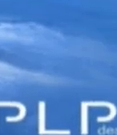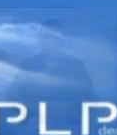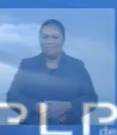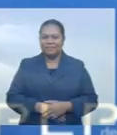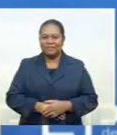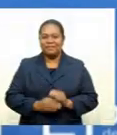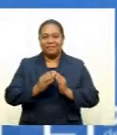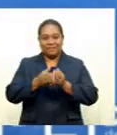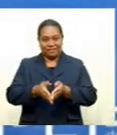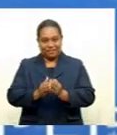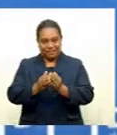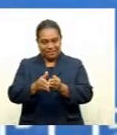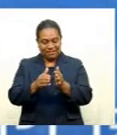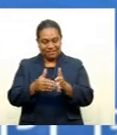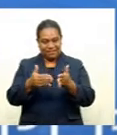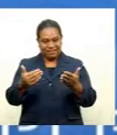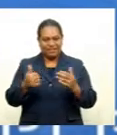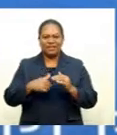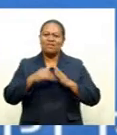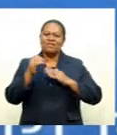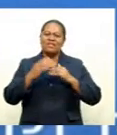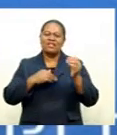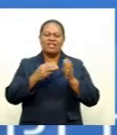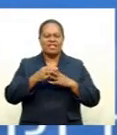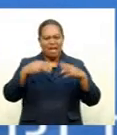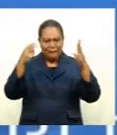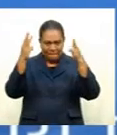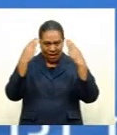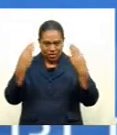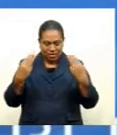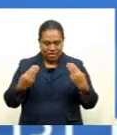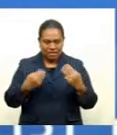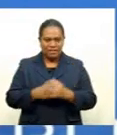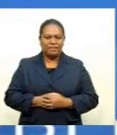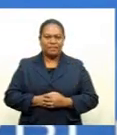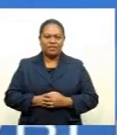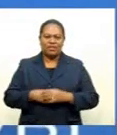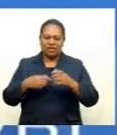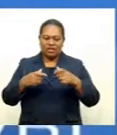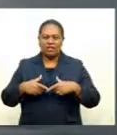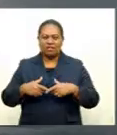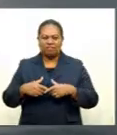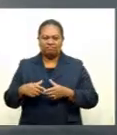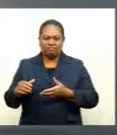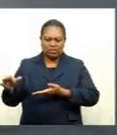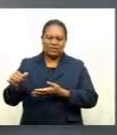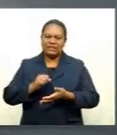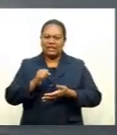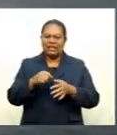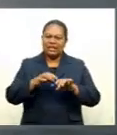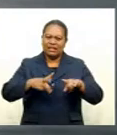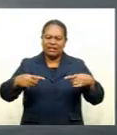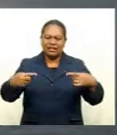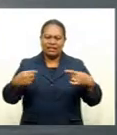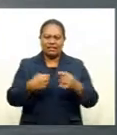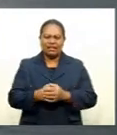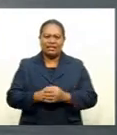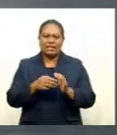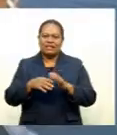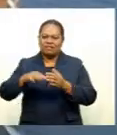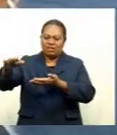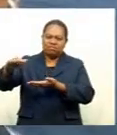The ship being built by the Micronesian Center for Sustainable Transport is intended to serve countries that lack